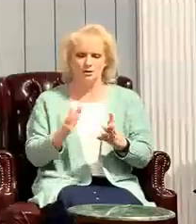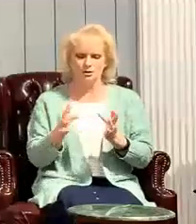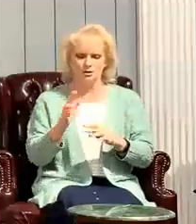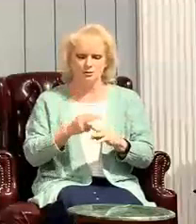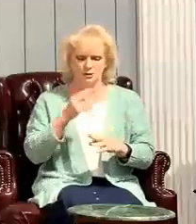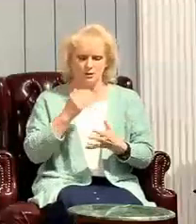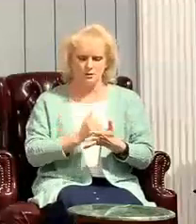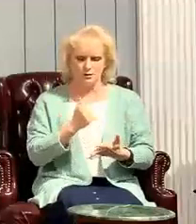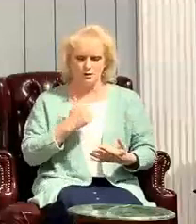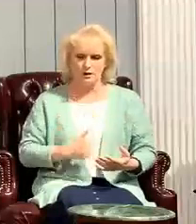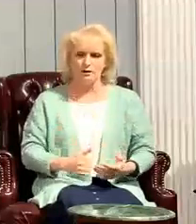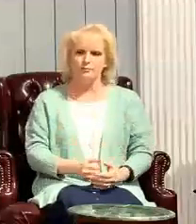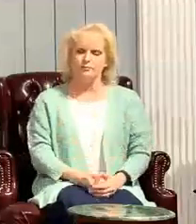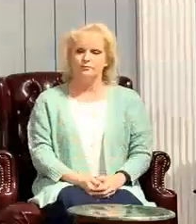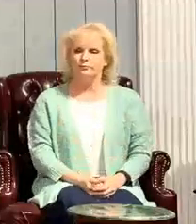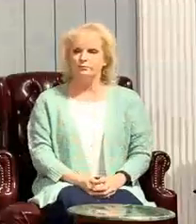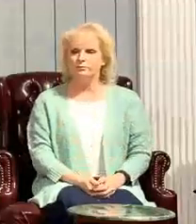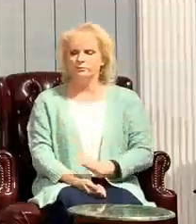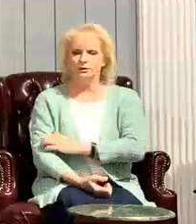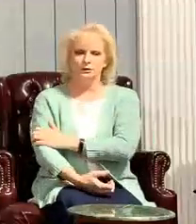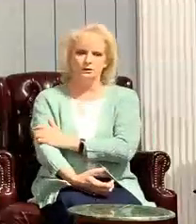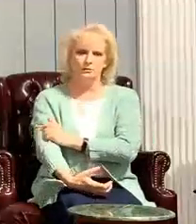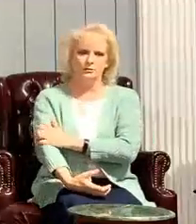name, amen. Thank you. You may be seated.